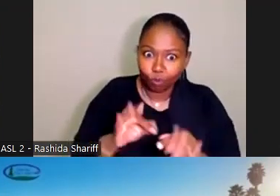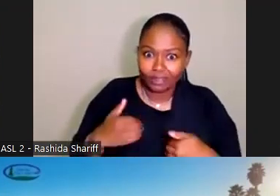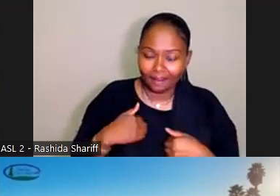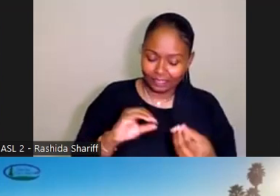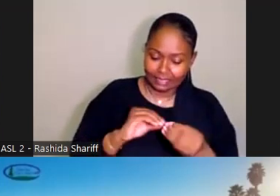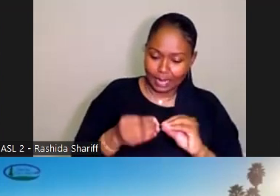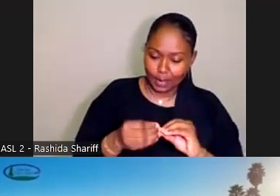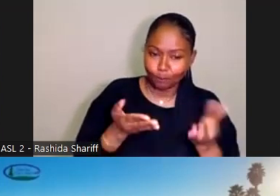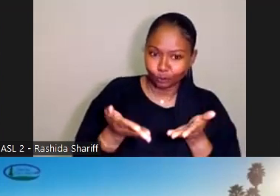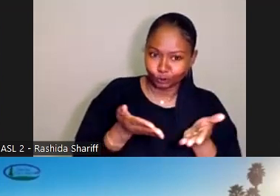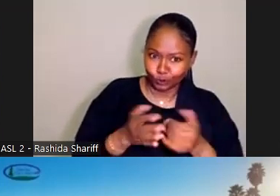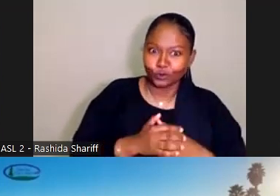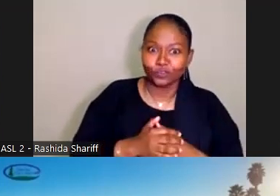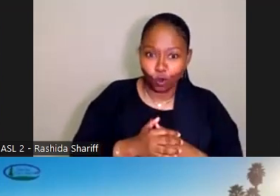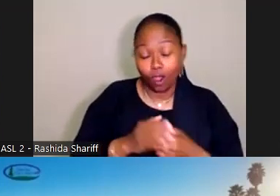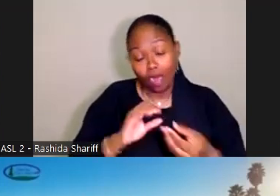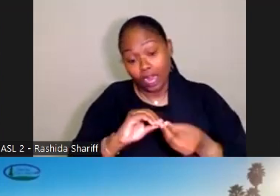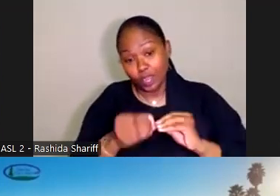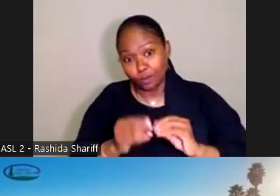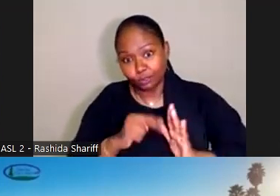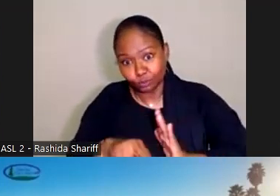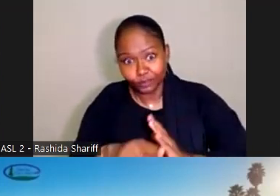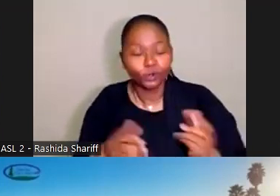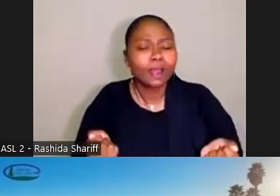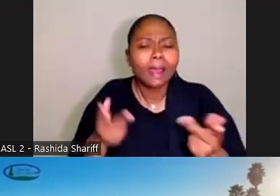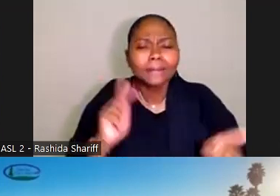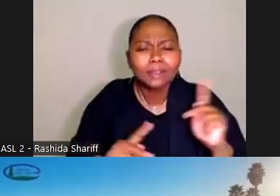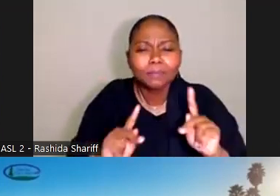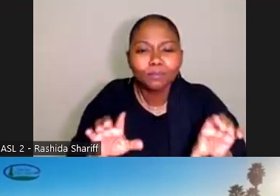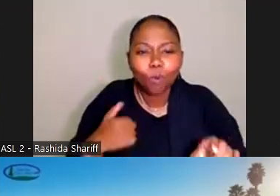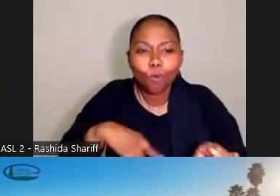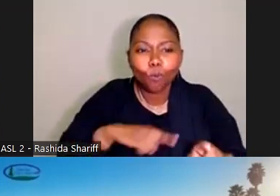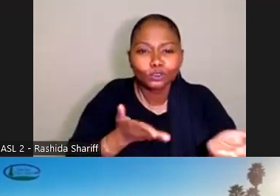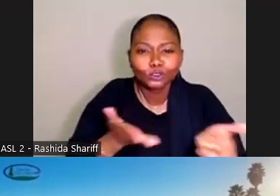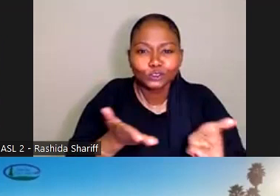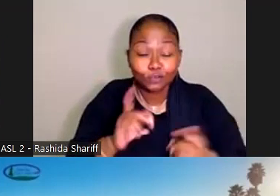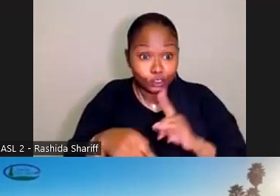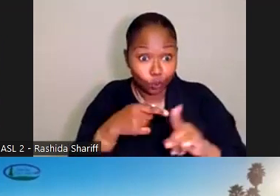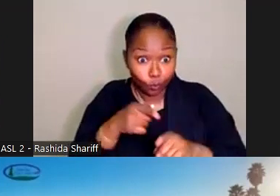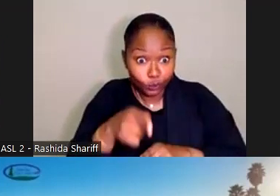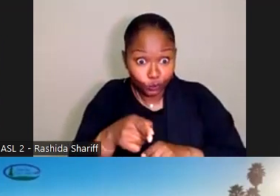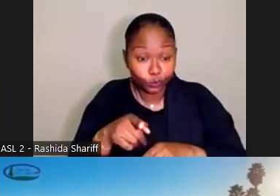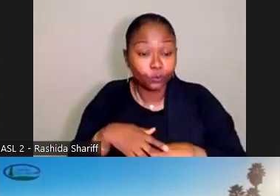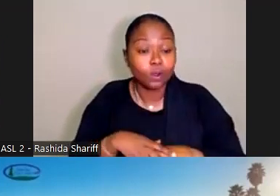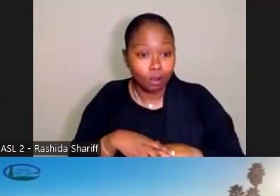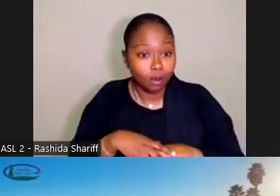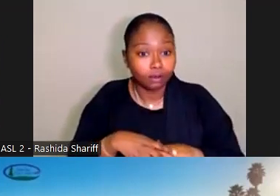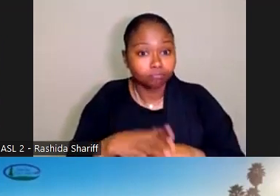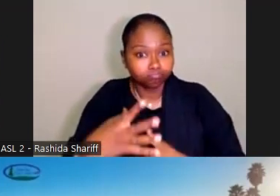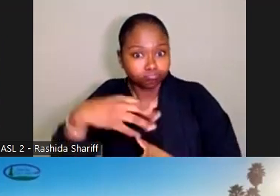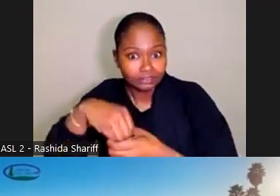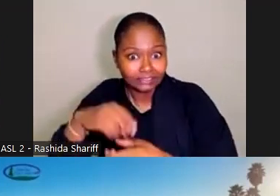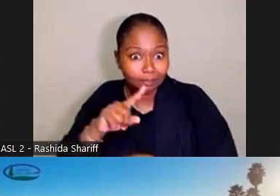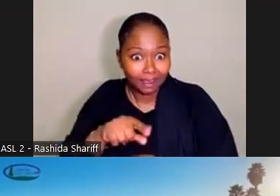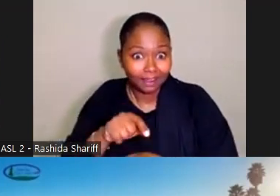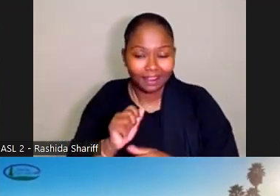I think we all want to know, and I'm sure that is your feeling too, is when you're participating and adding value